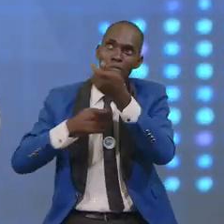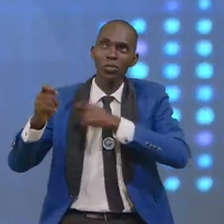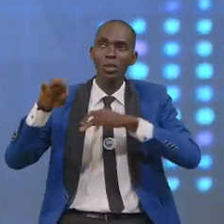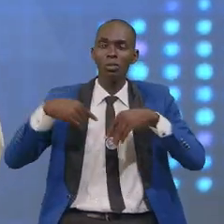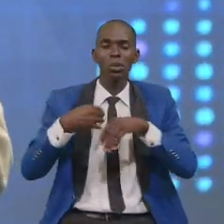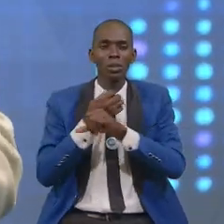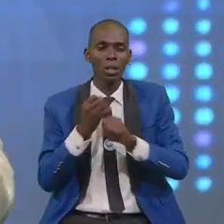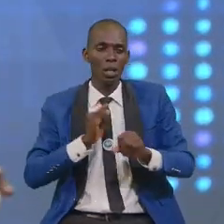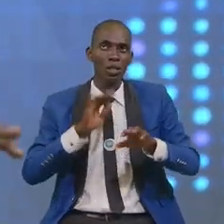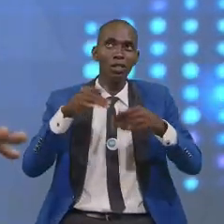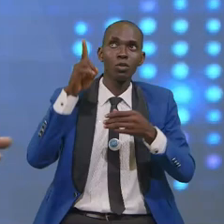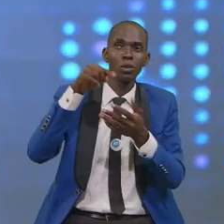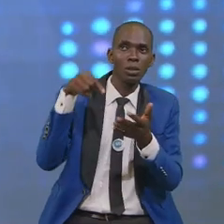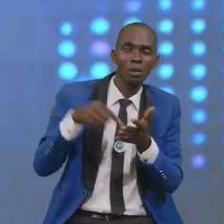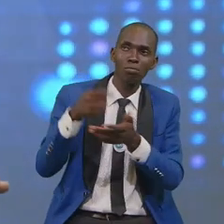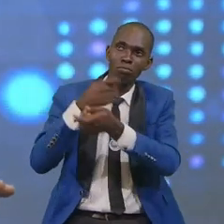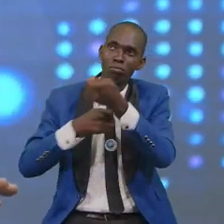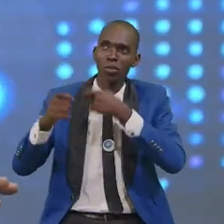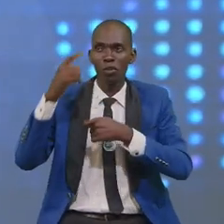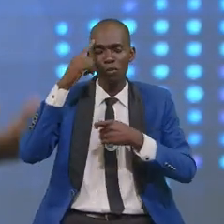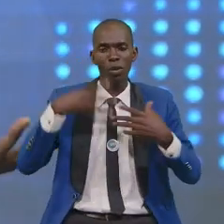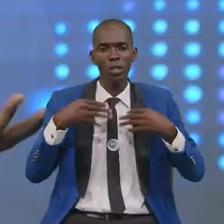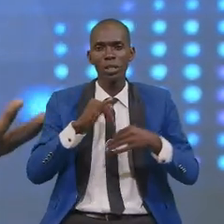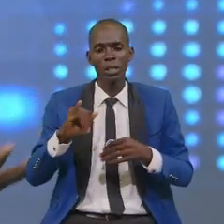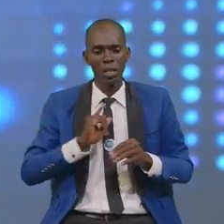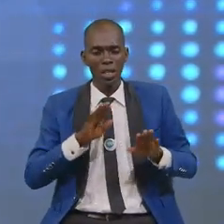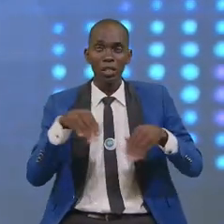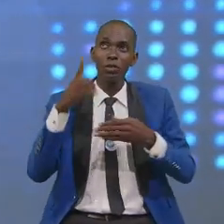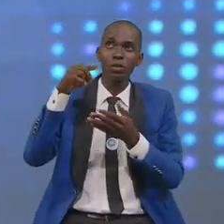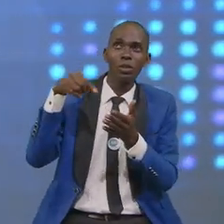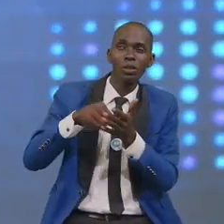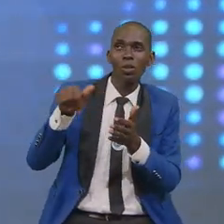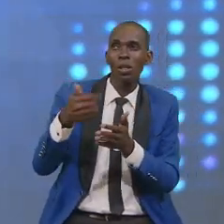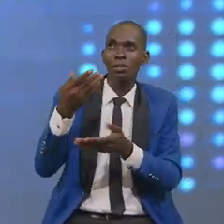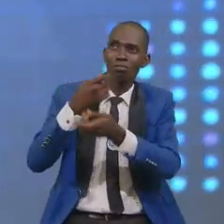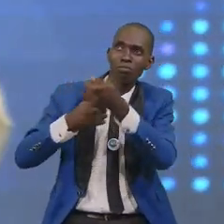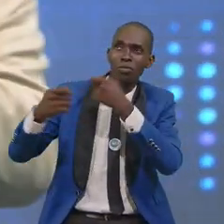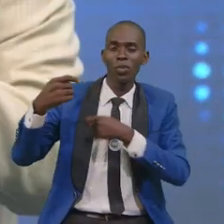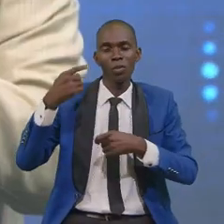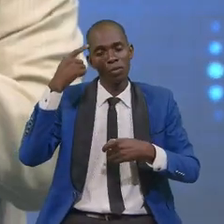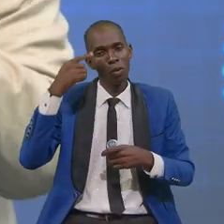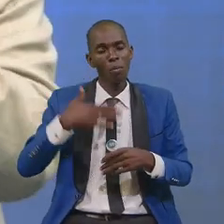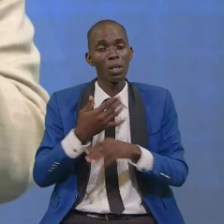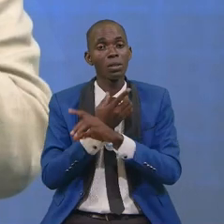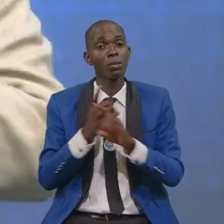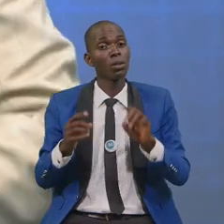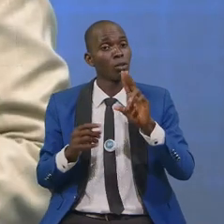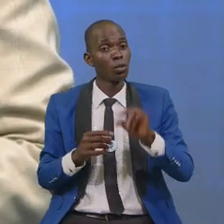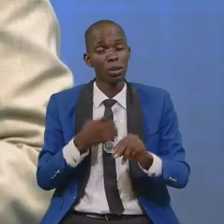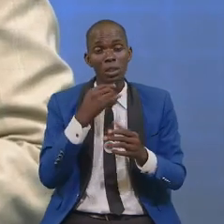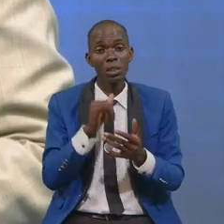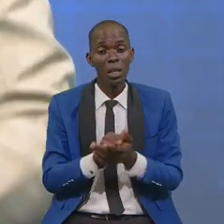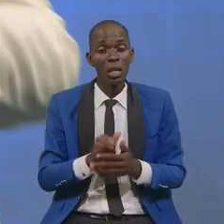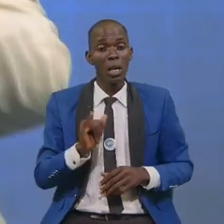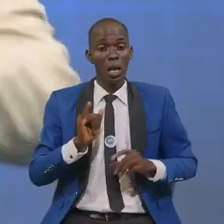and then you give me healing, I'll give you this other thing and then you give me deliverance. He said, I come for